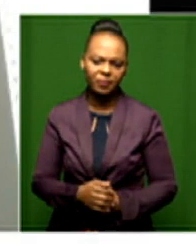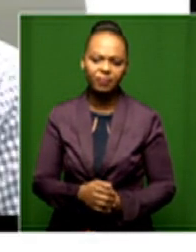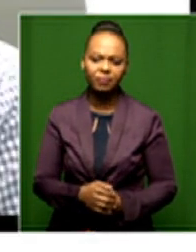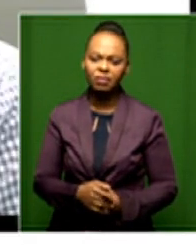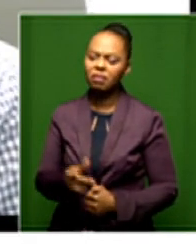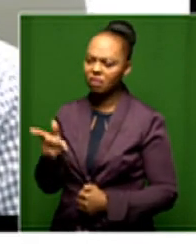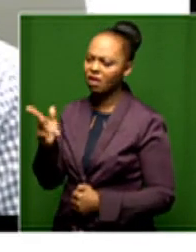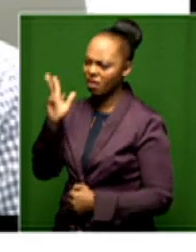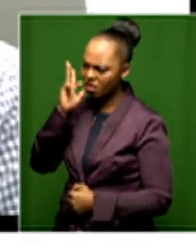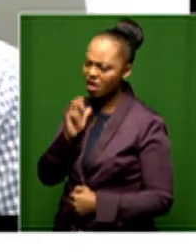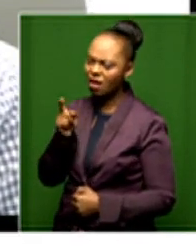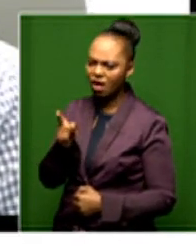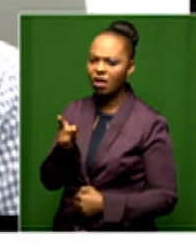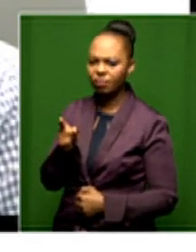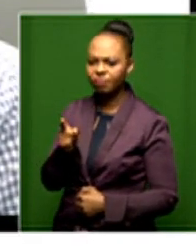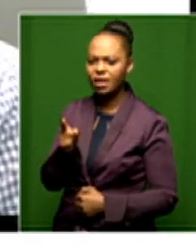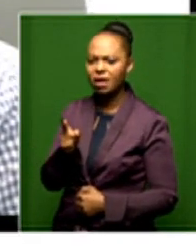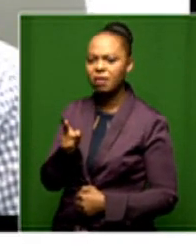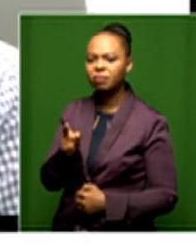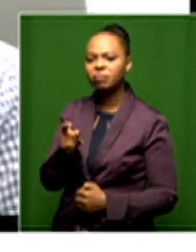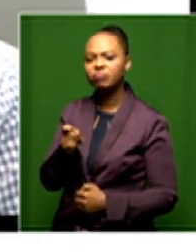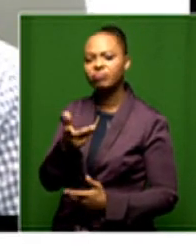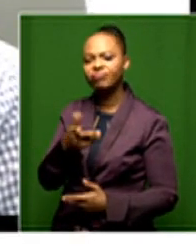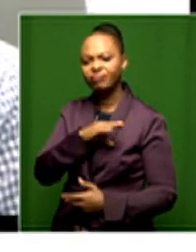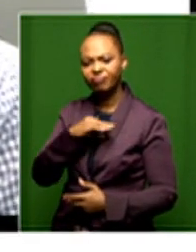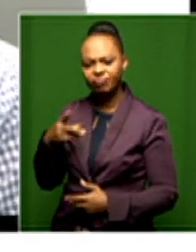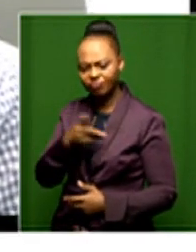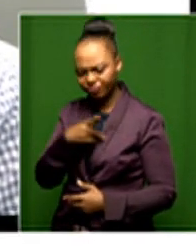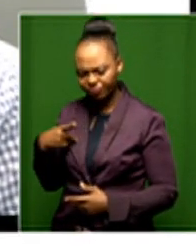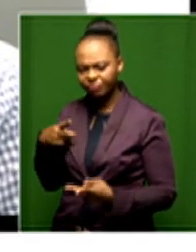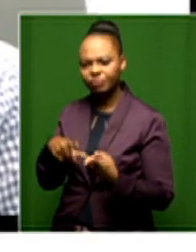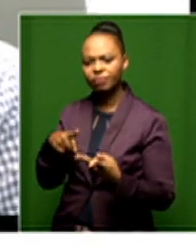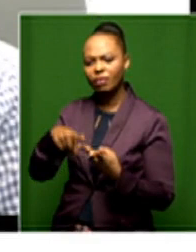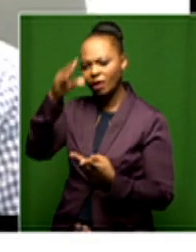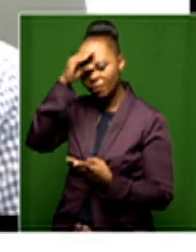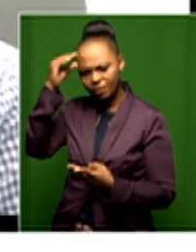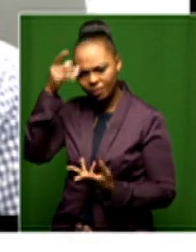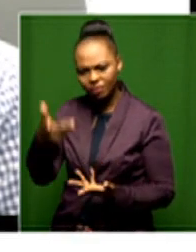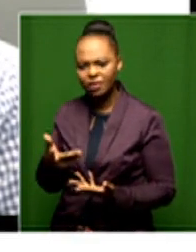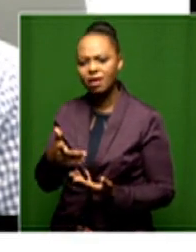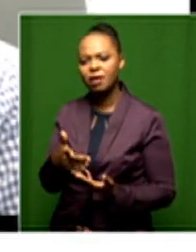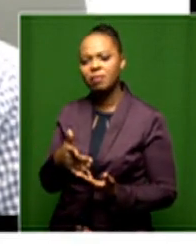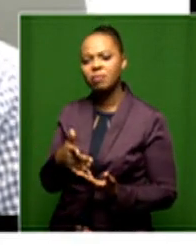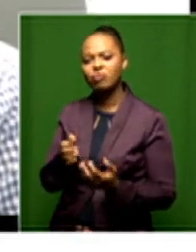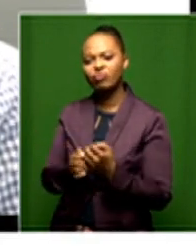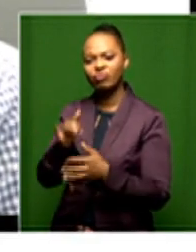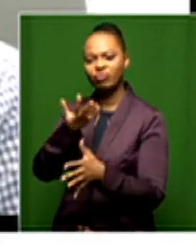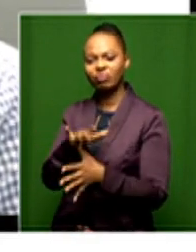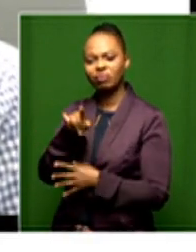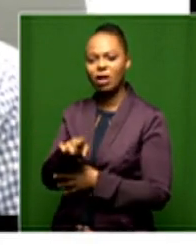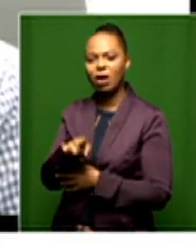hearing about the reports of medical professionals that are infected, that are just overwhelmed in hospitals